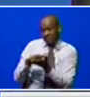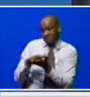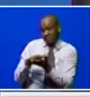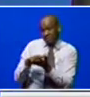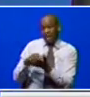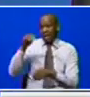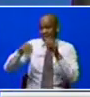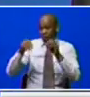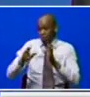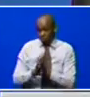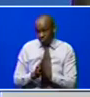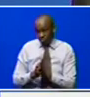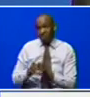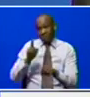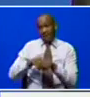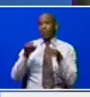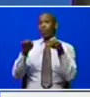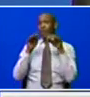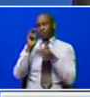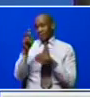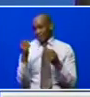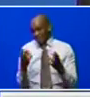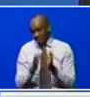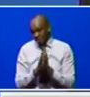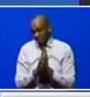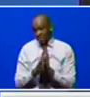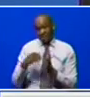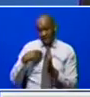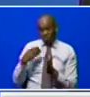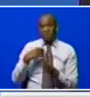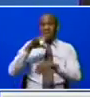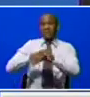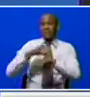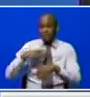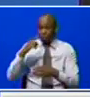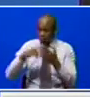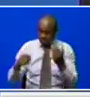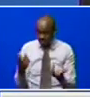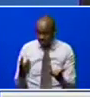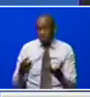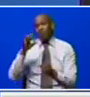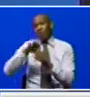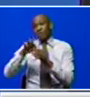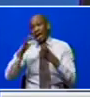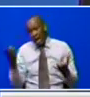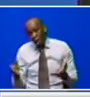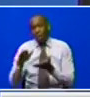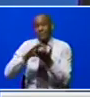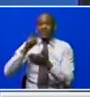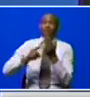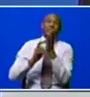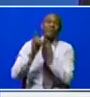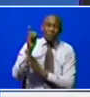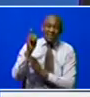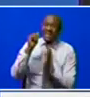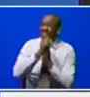election while we wait to see the numbers. And we've been running an exit poll and asking people, you know, on what basis did you vote? Was it on the basis of a development